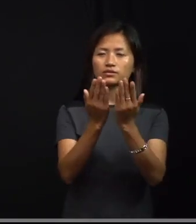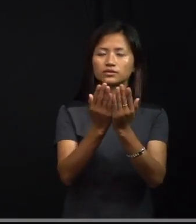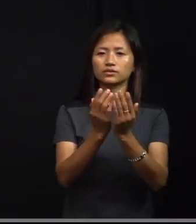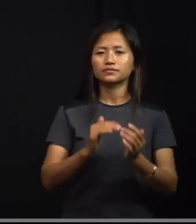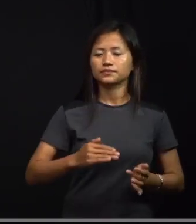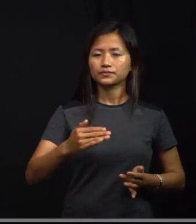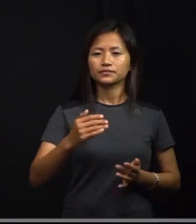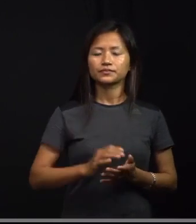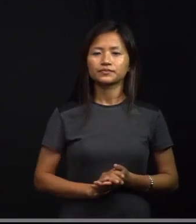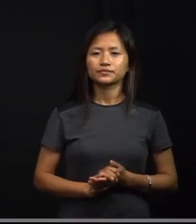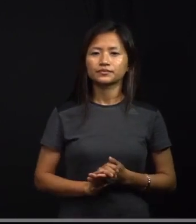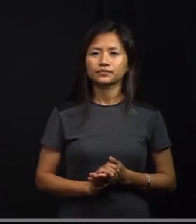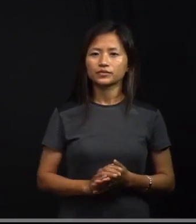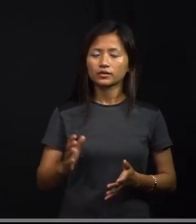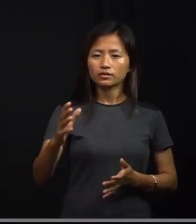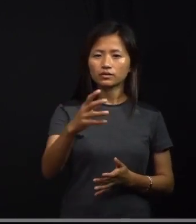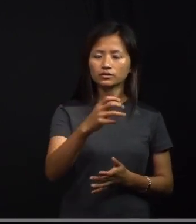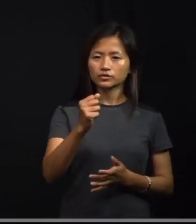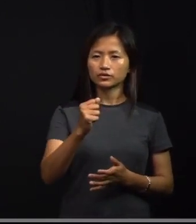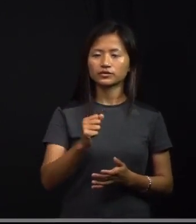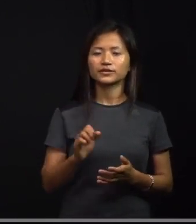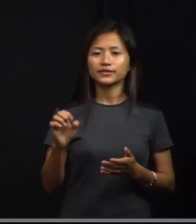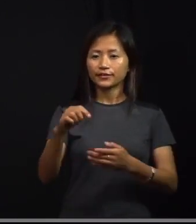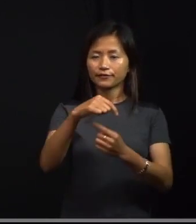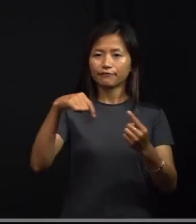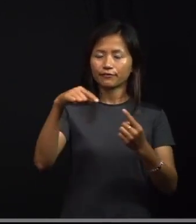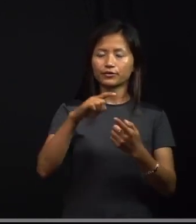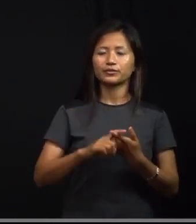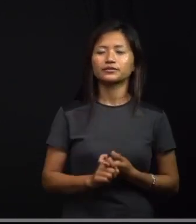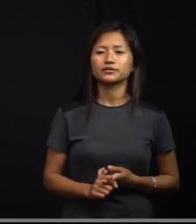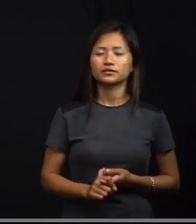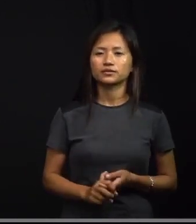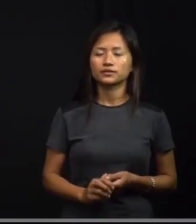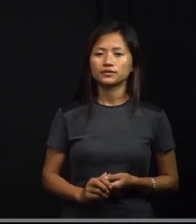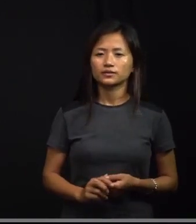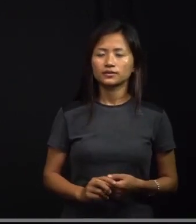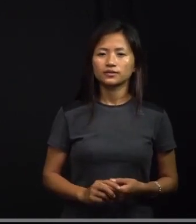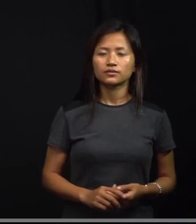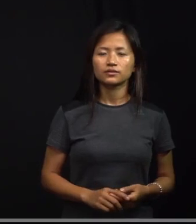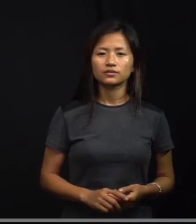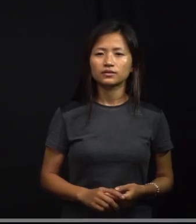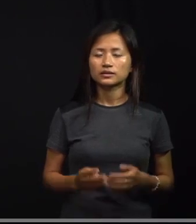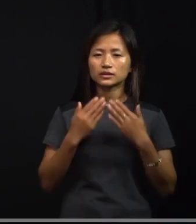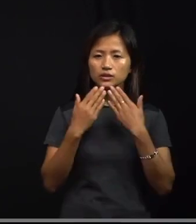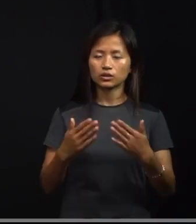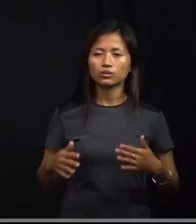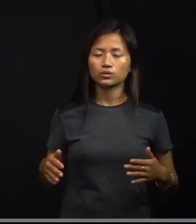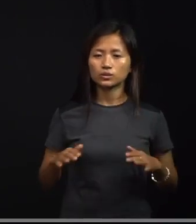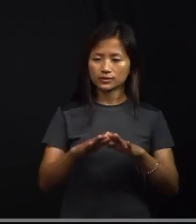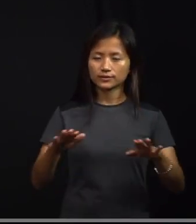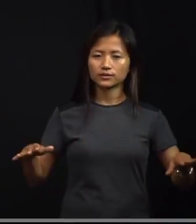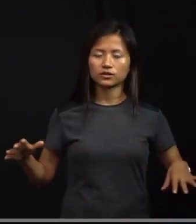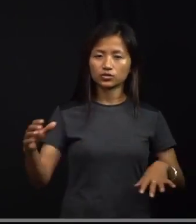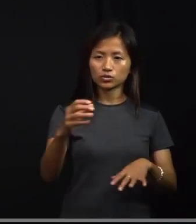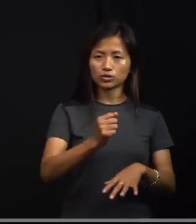of education is a controlled environment. So see, what do you mean by controlled environment? The school is a controlled environment, isn't